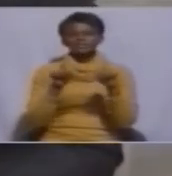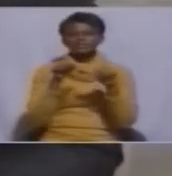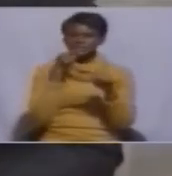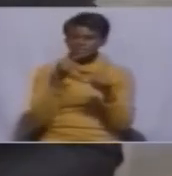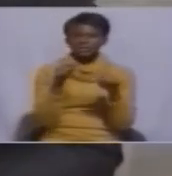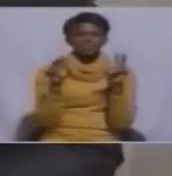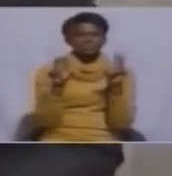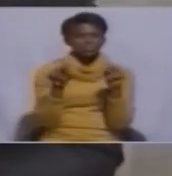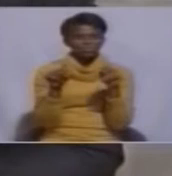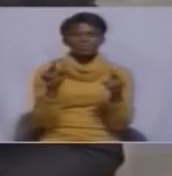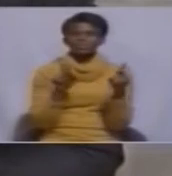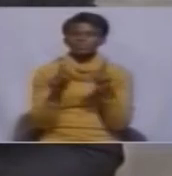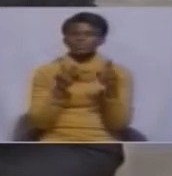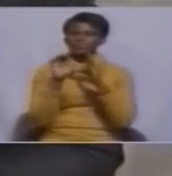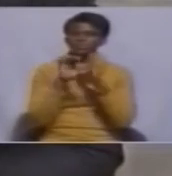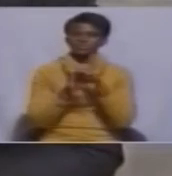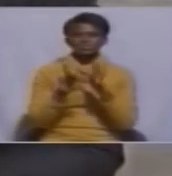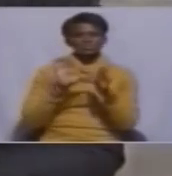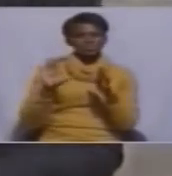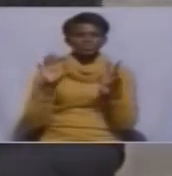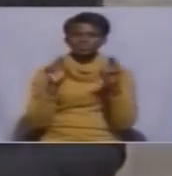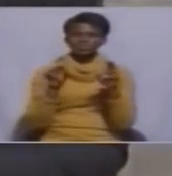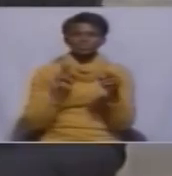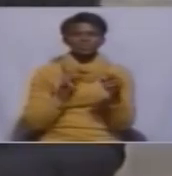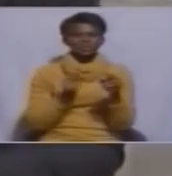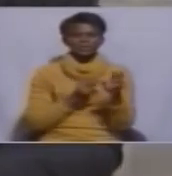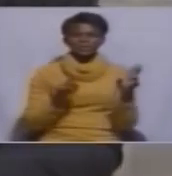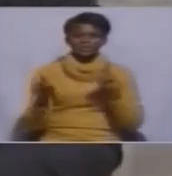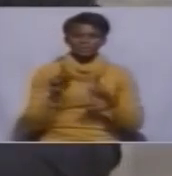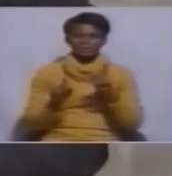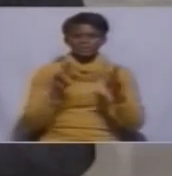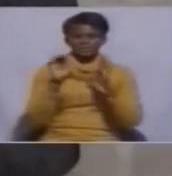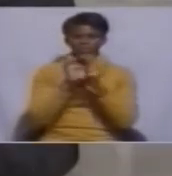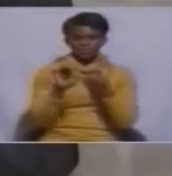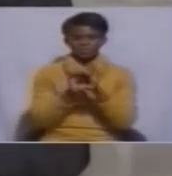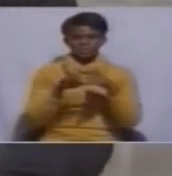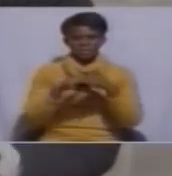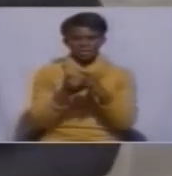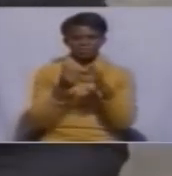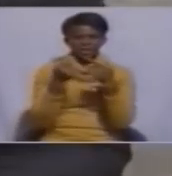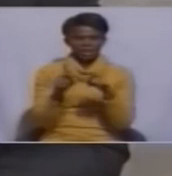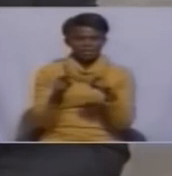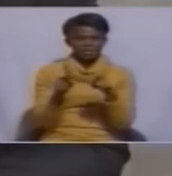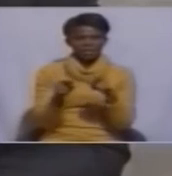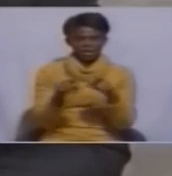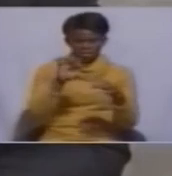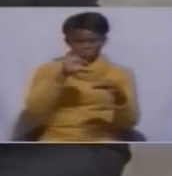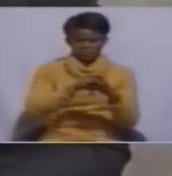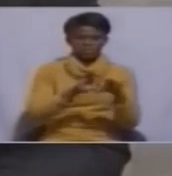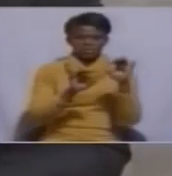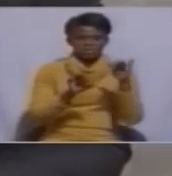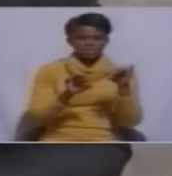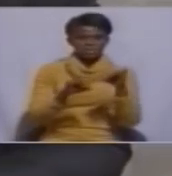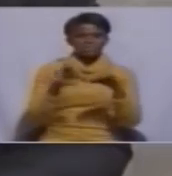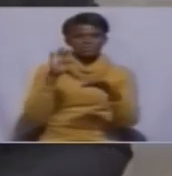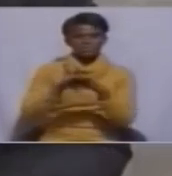not a people-driven constitution. So a people-driven constitution only come into place through a referendum. And